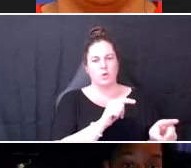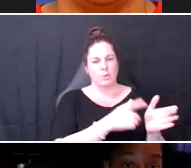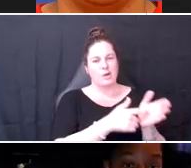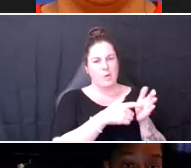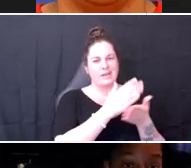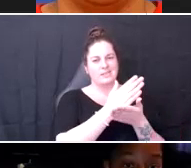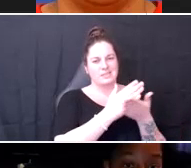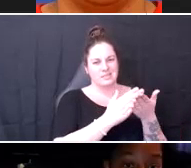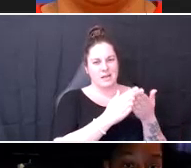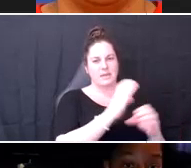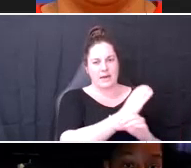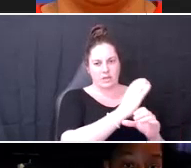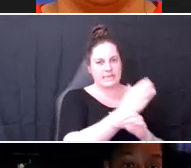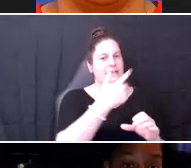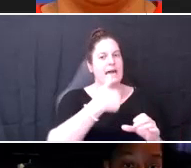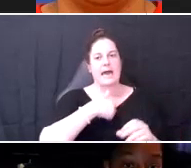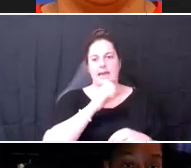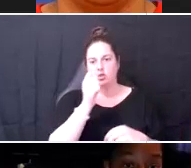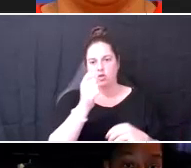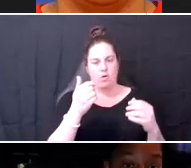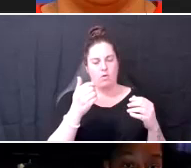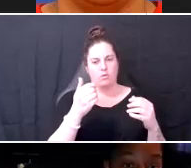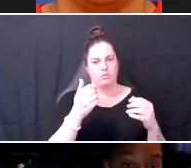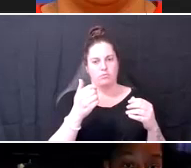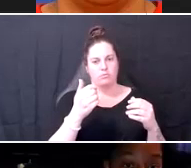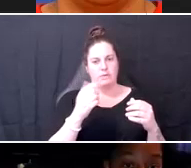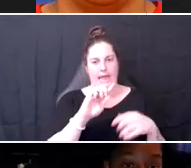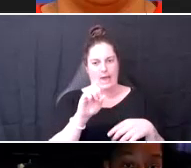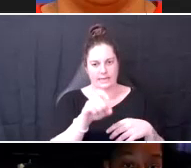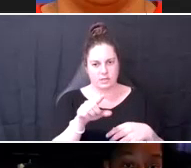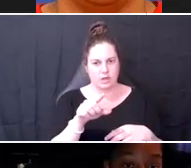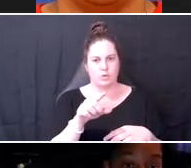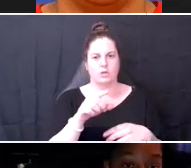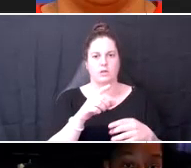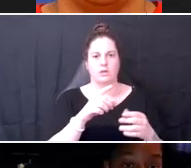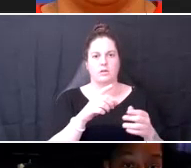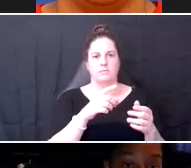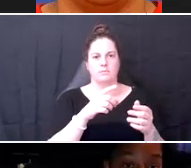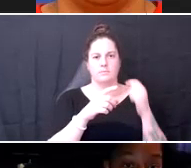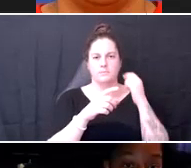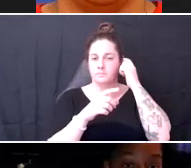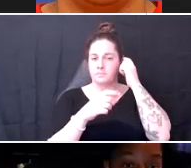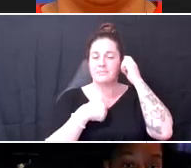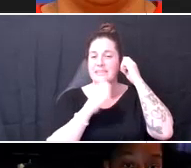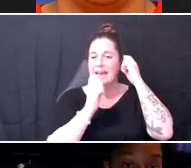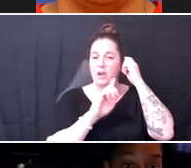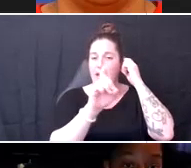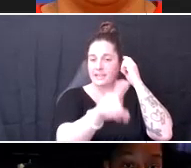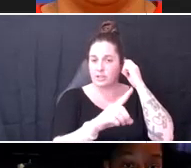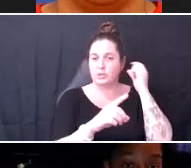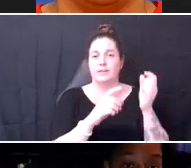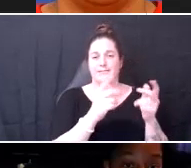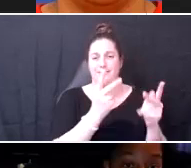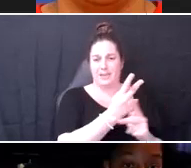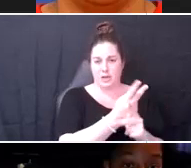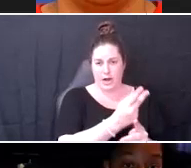don't have you calculating instantaneous velocity. Okay, that's a bit above our pay grade.